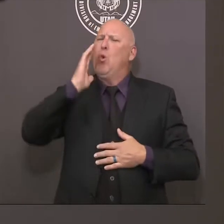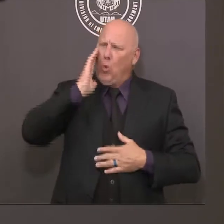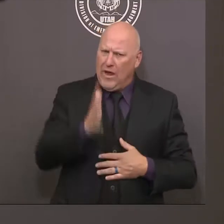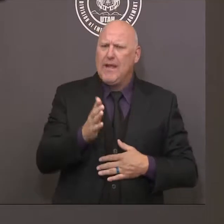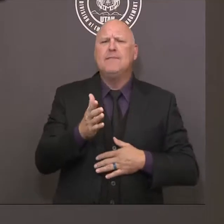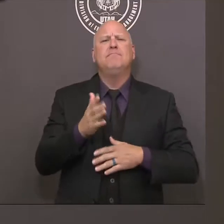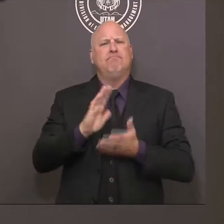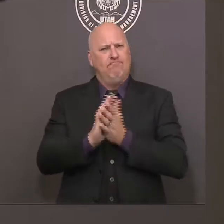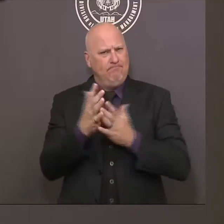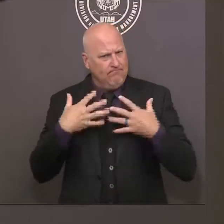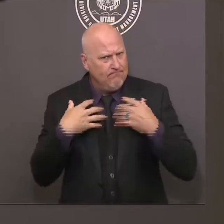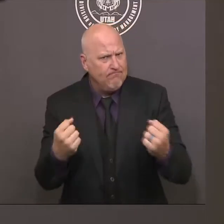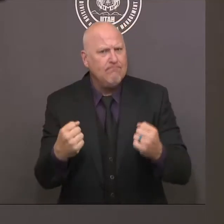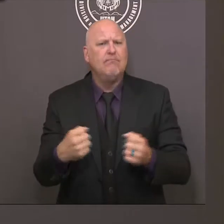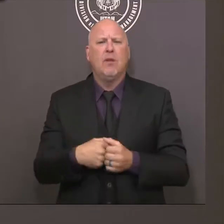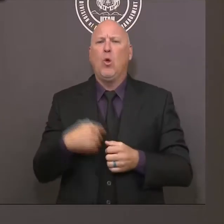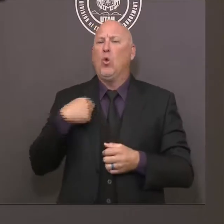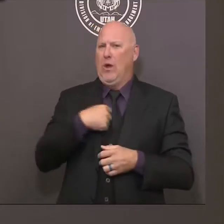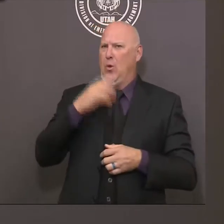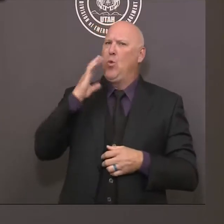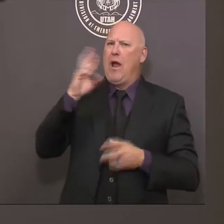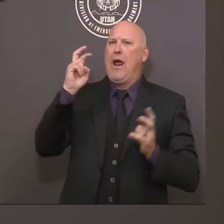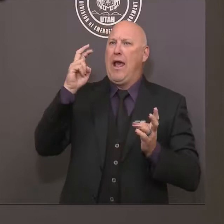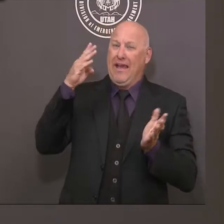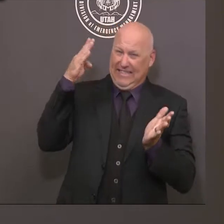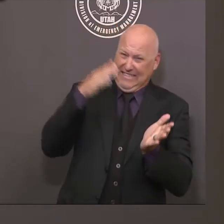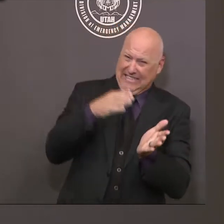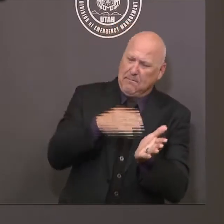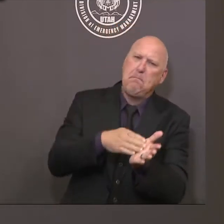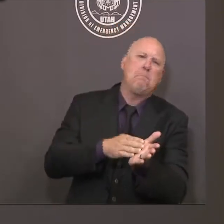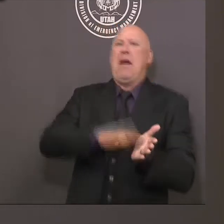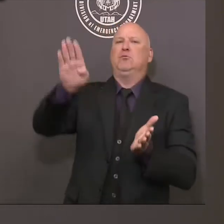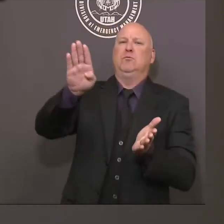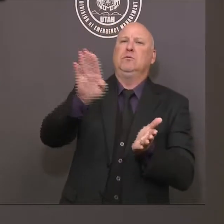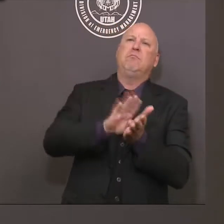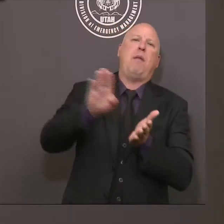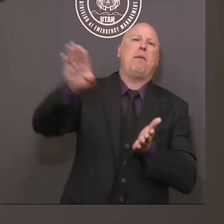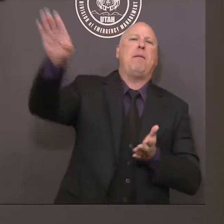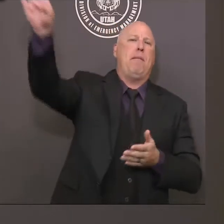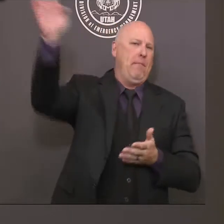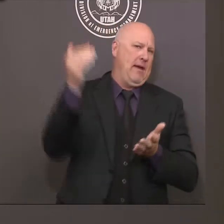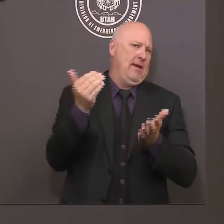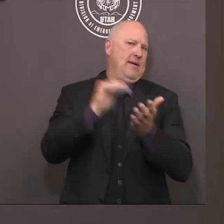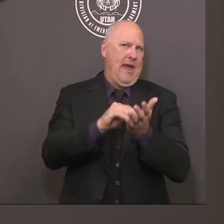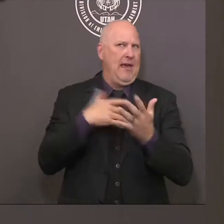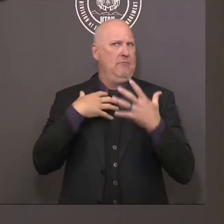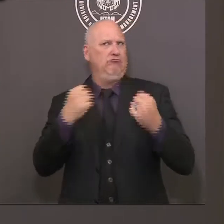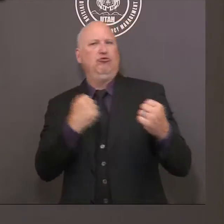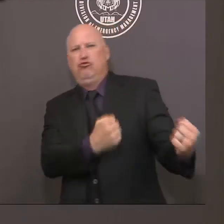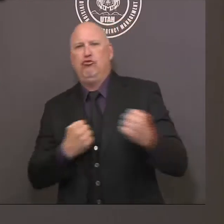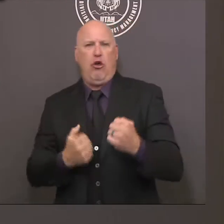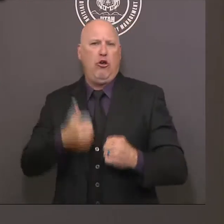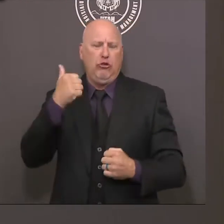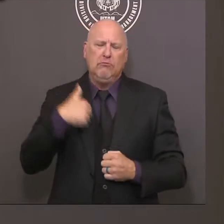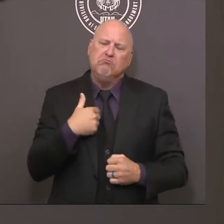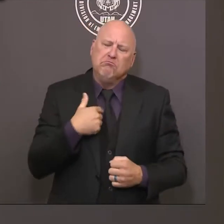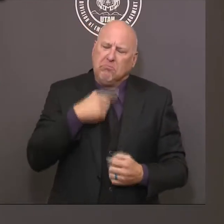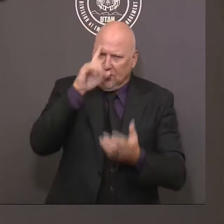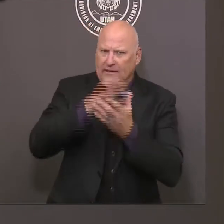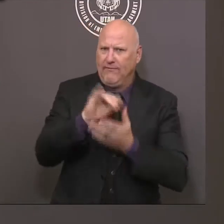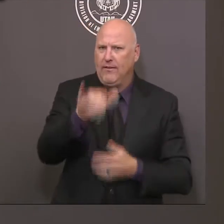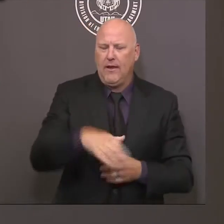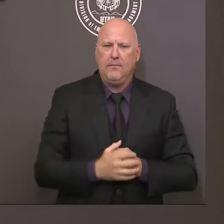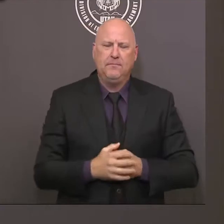going to rebound, but I think we'll be stronger than ever before over the next year as we, in fact, have learned lessons from this